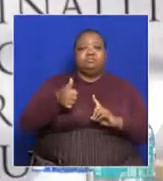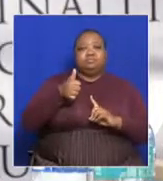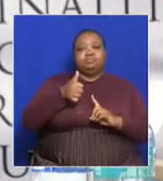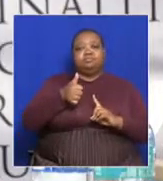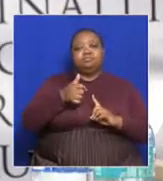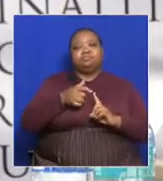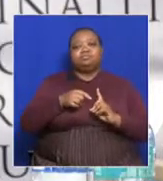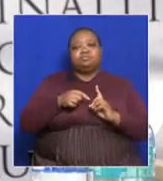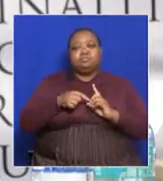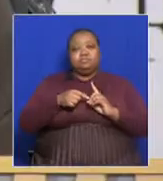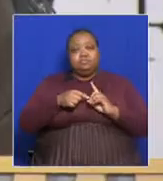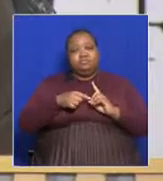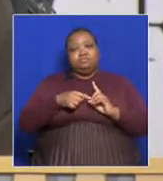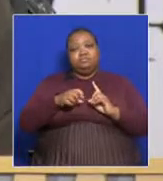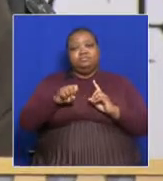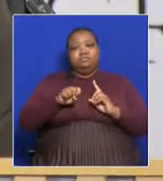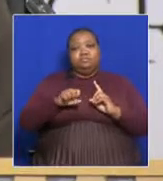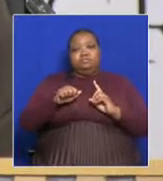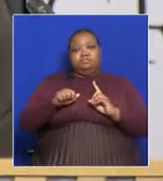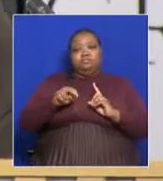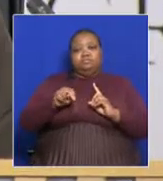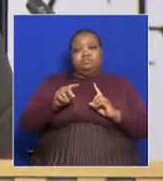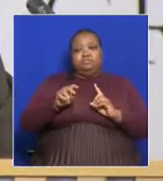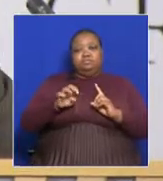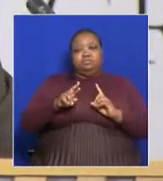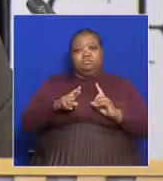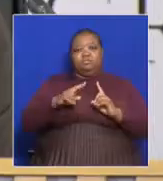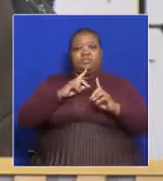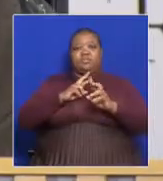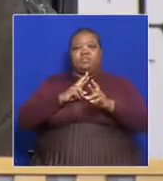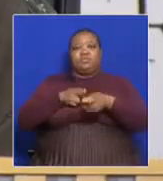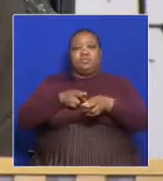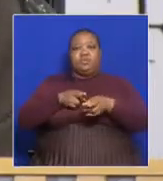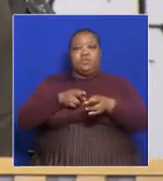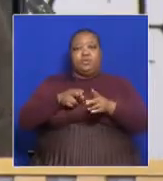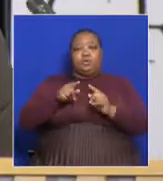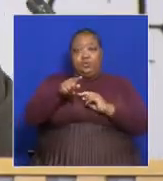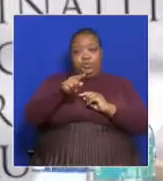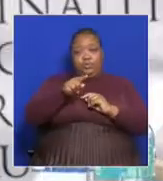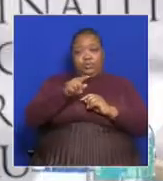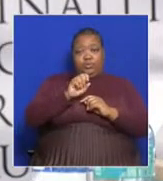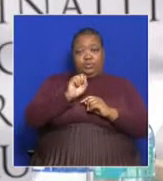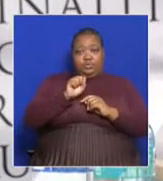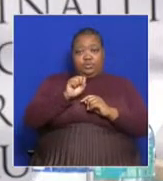Sander reported to you? Yes, Commissioner.